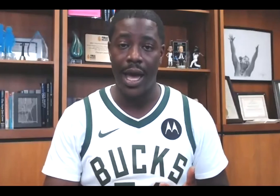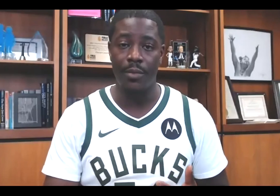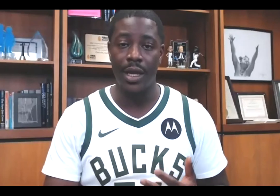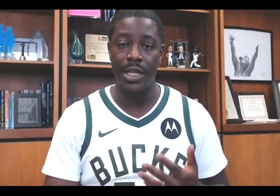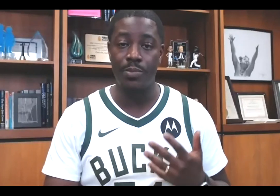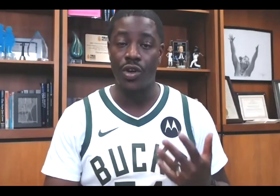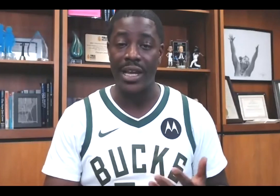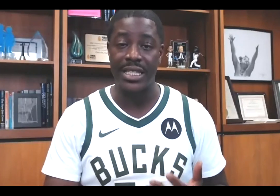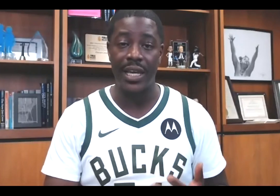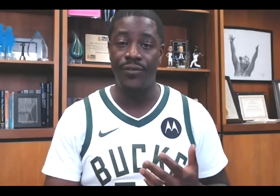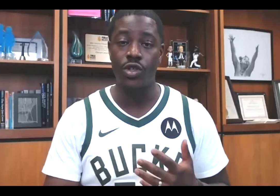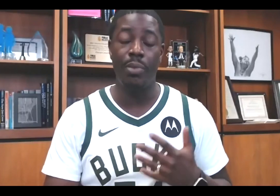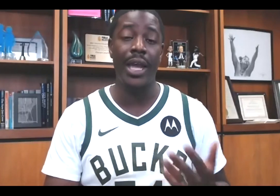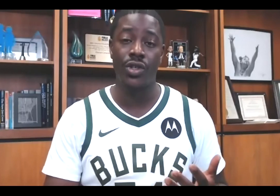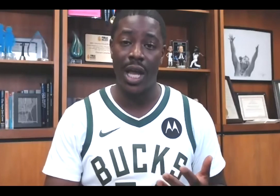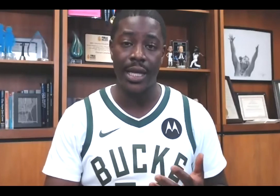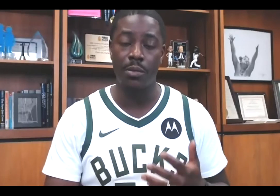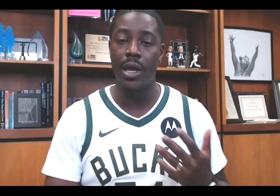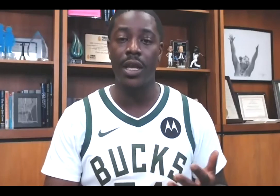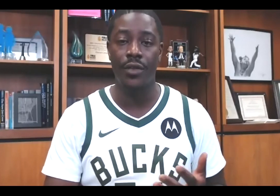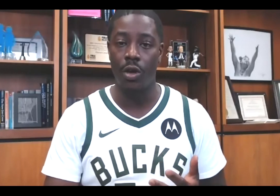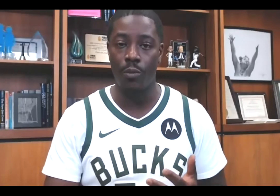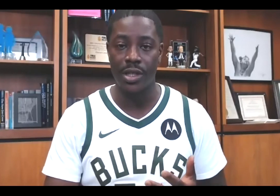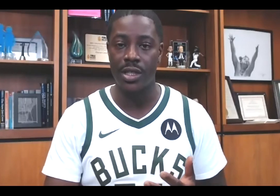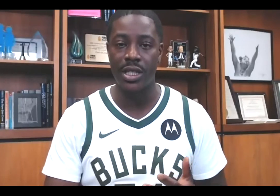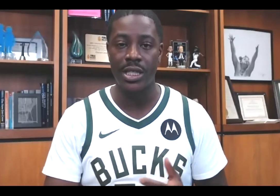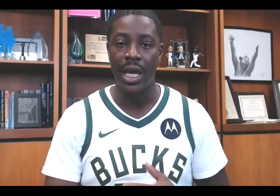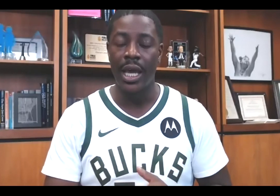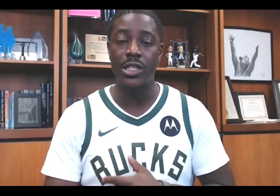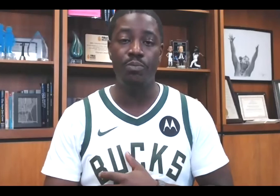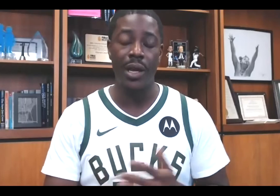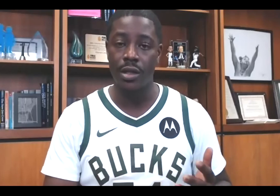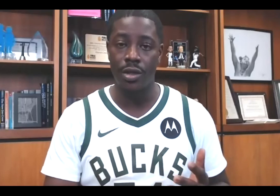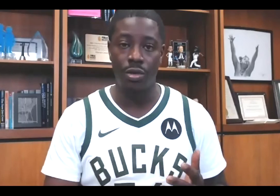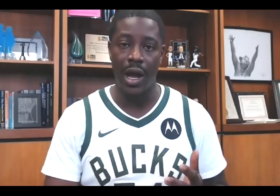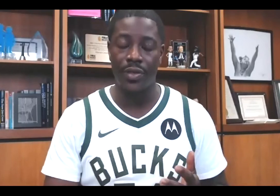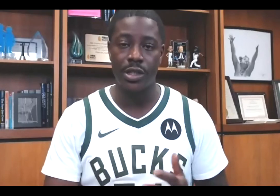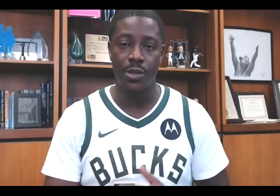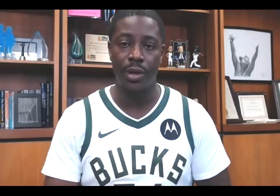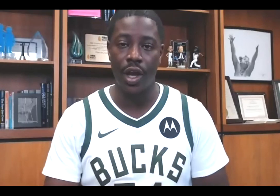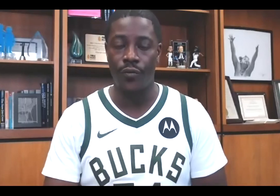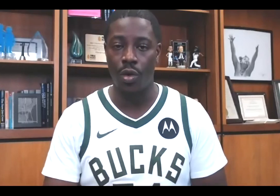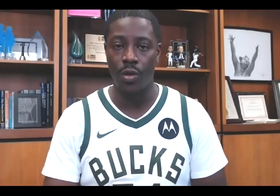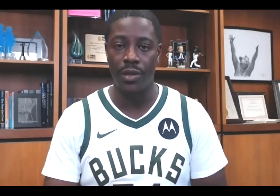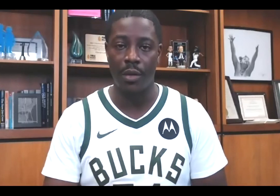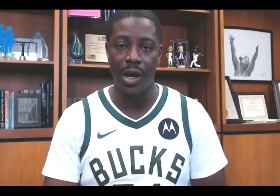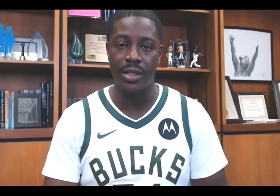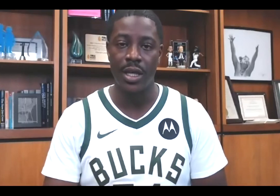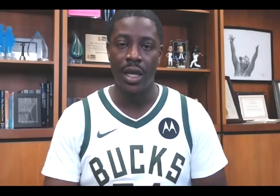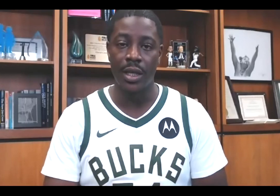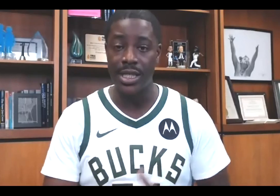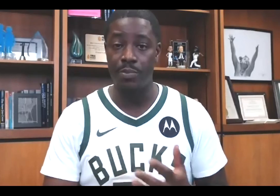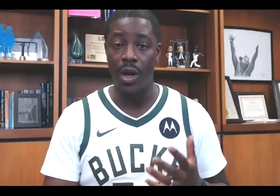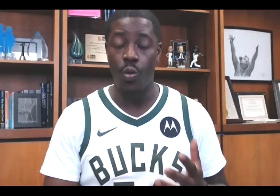our economy. And it's been great seeing folks patronize many of the local businesses, especially throughout this playoff run with the